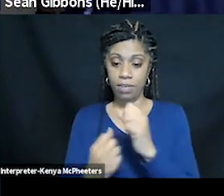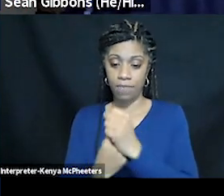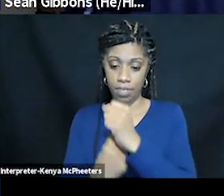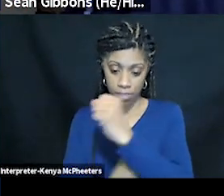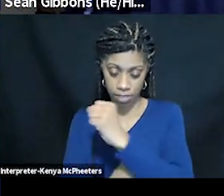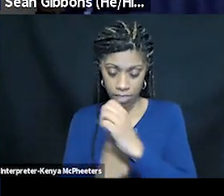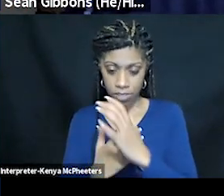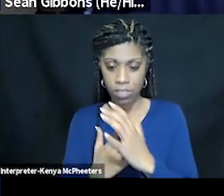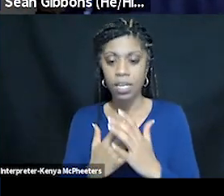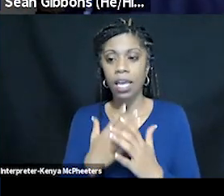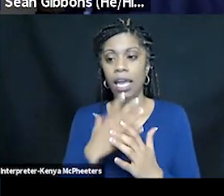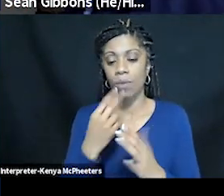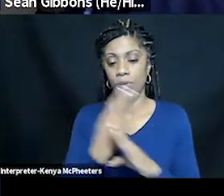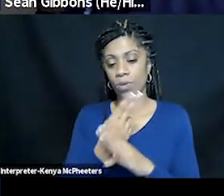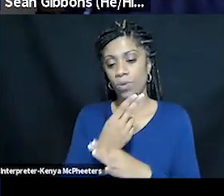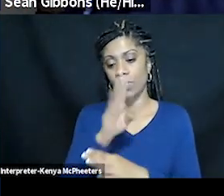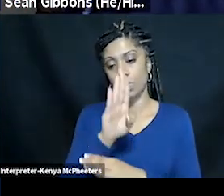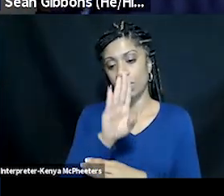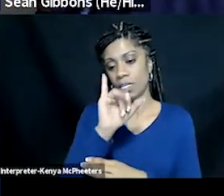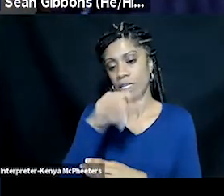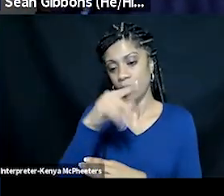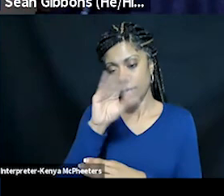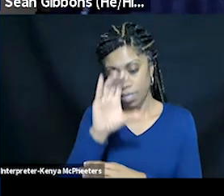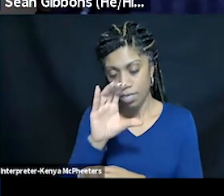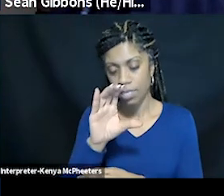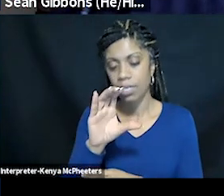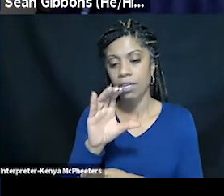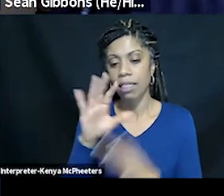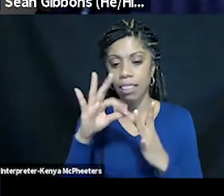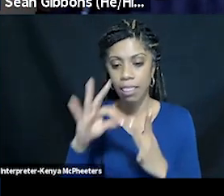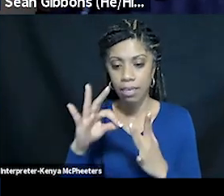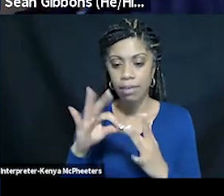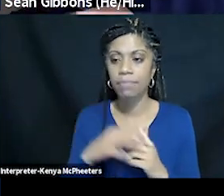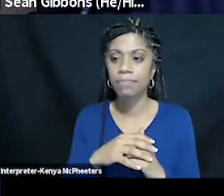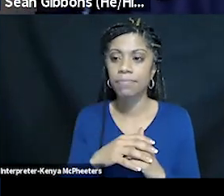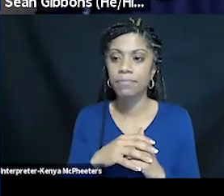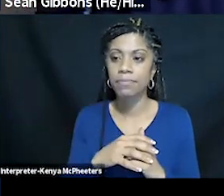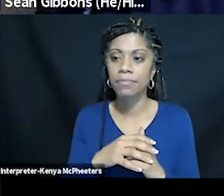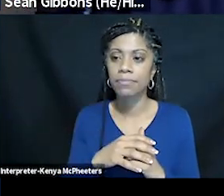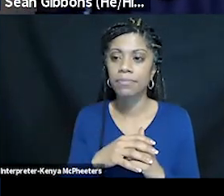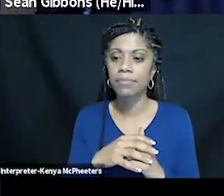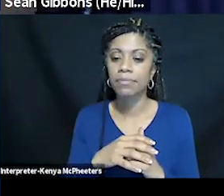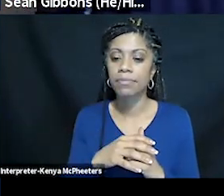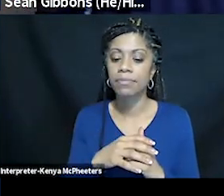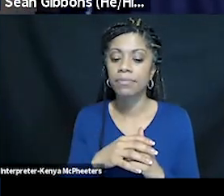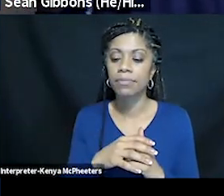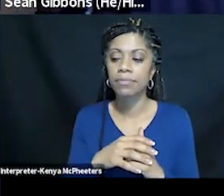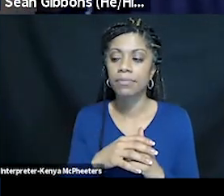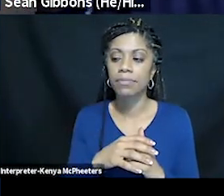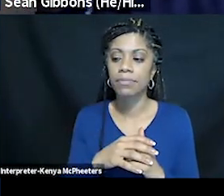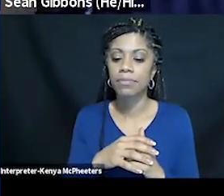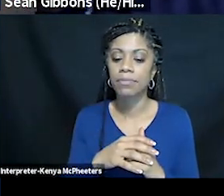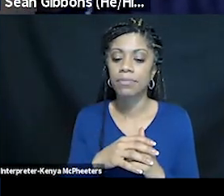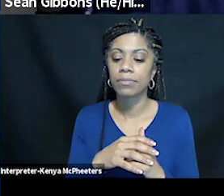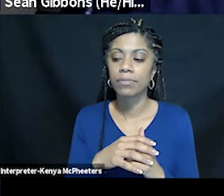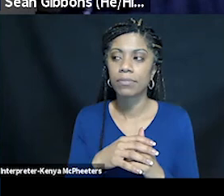for BIPOC-led and BIPOC-serving organizations. And, sorry, jumped up here. And we centralize our storytelling